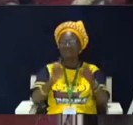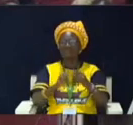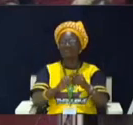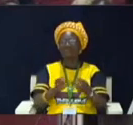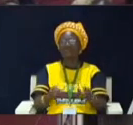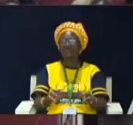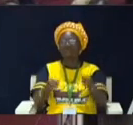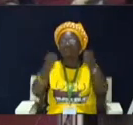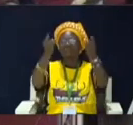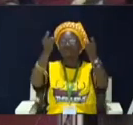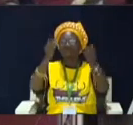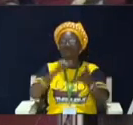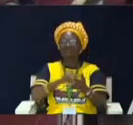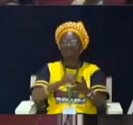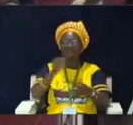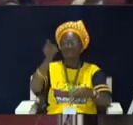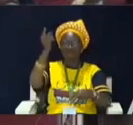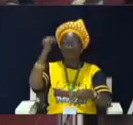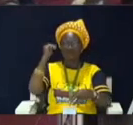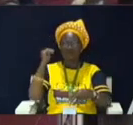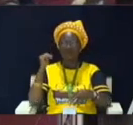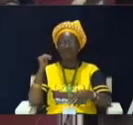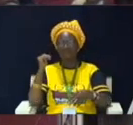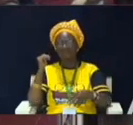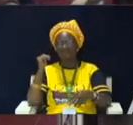It was